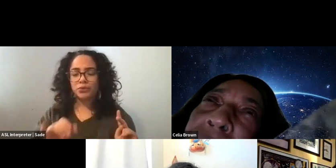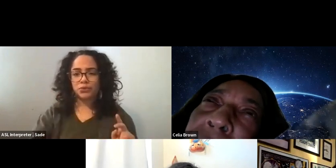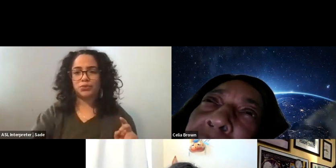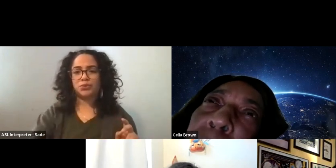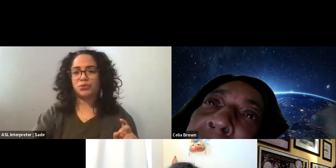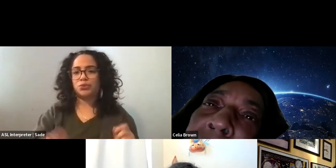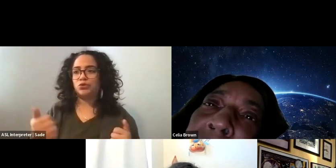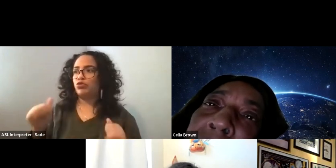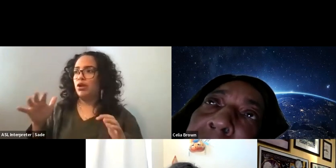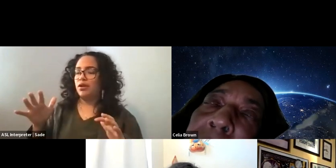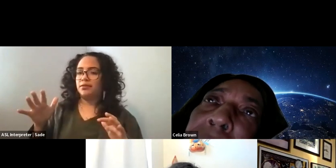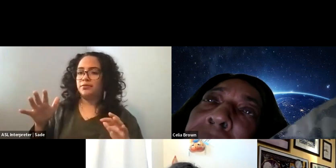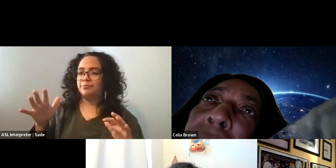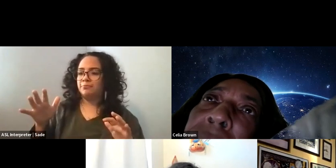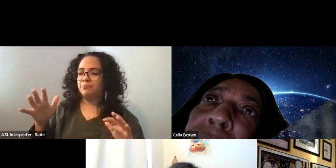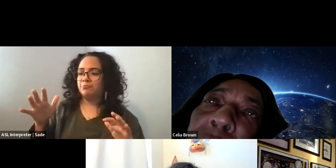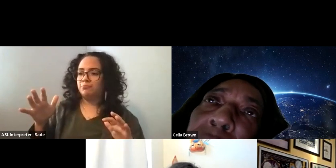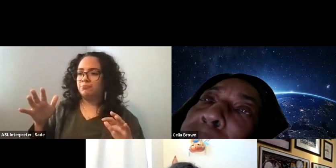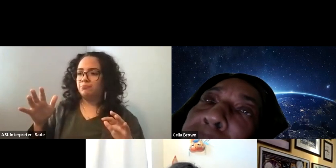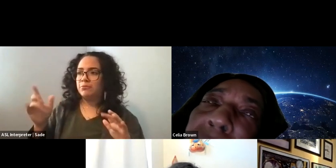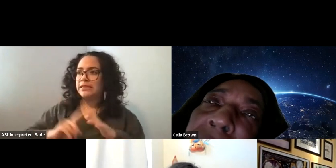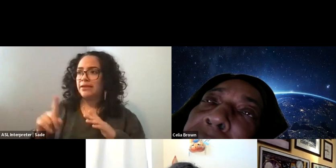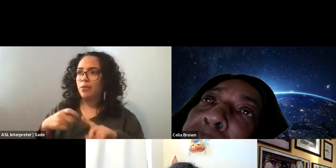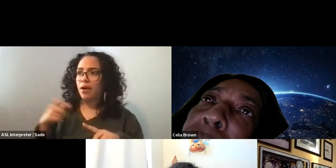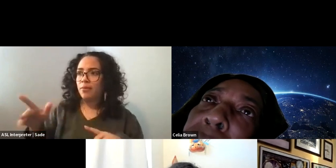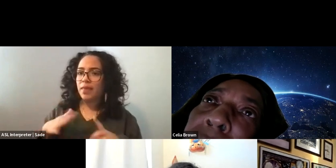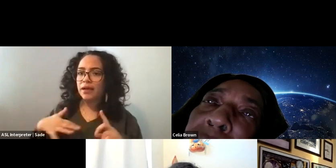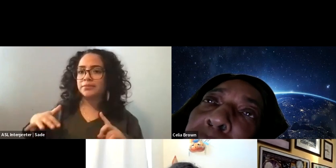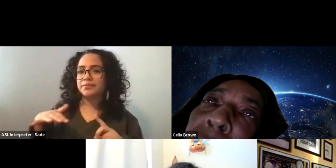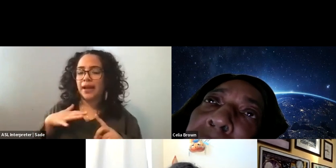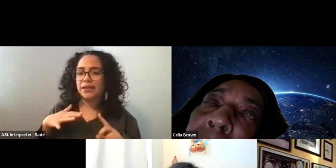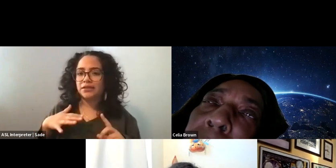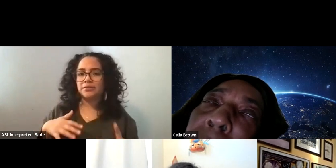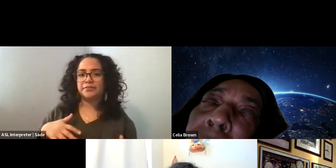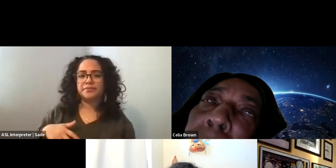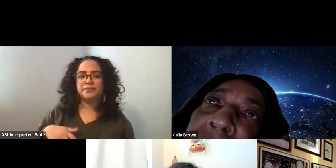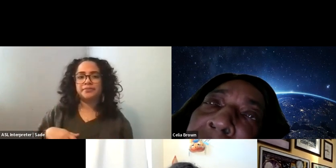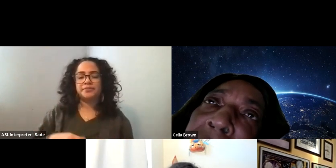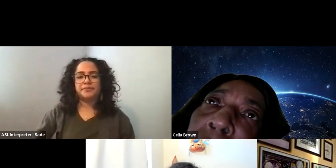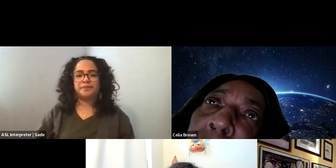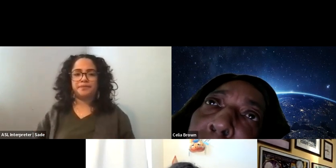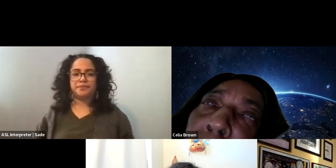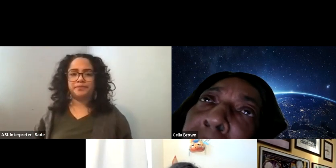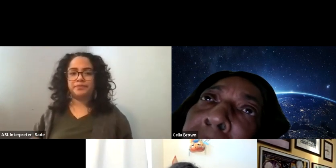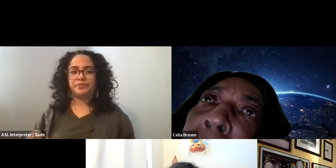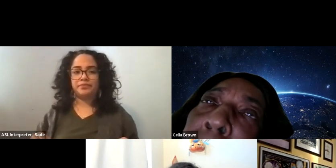get out of that space that you could say, if you want to be